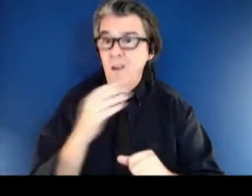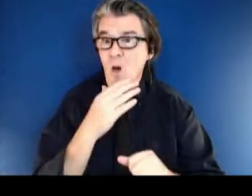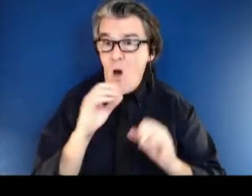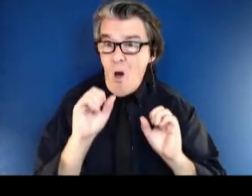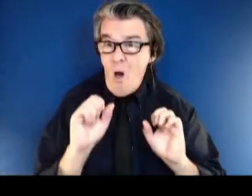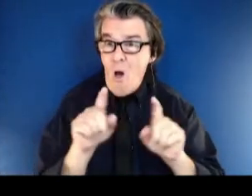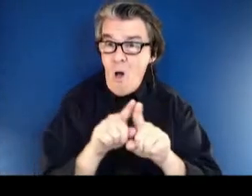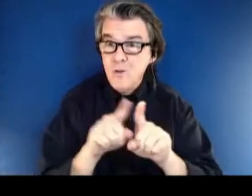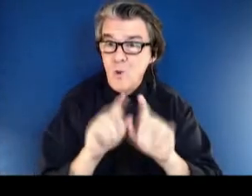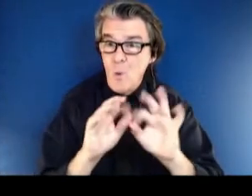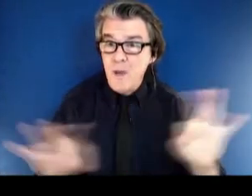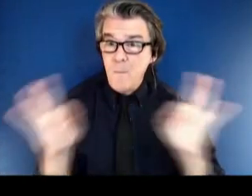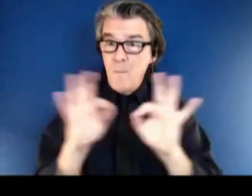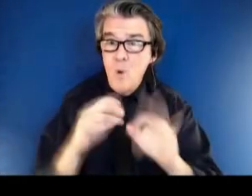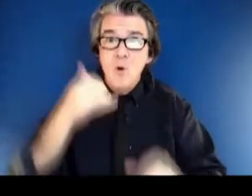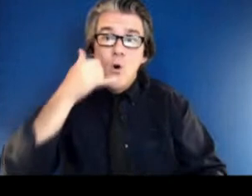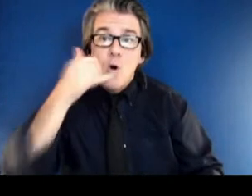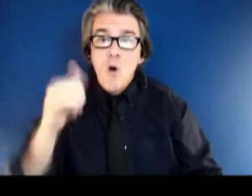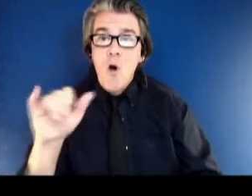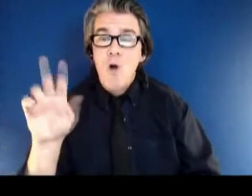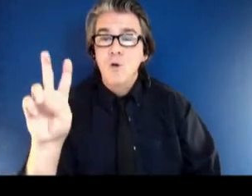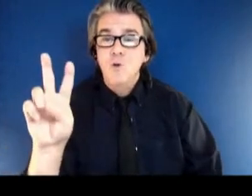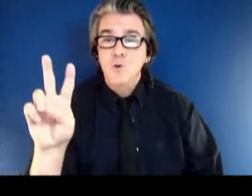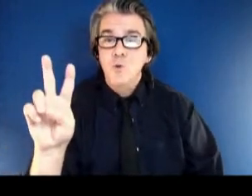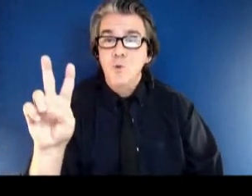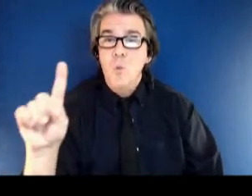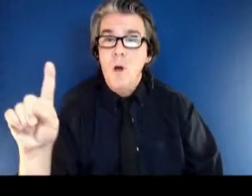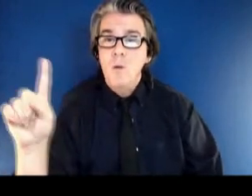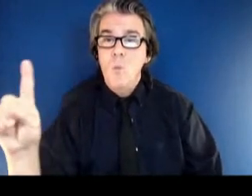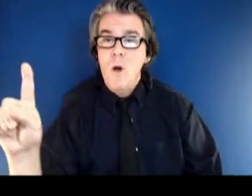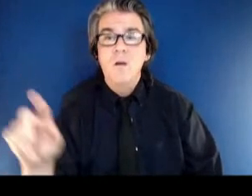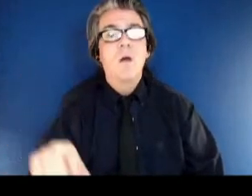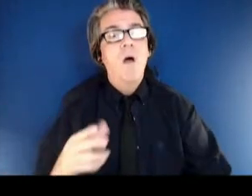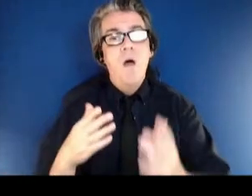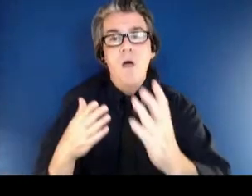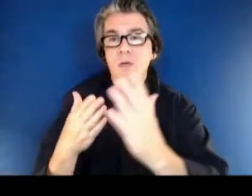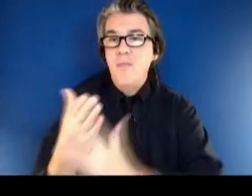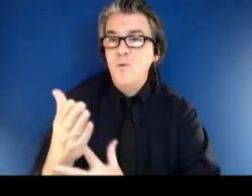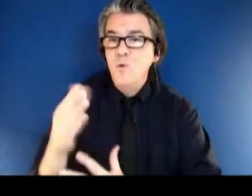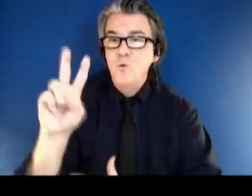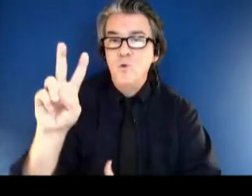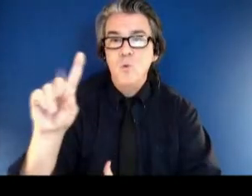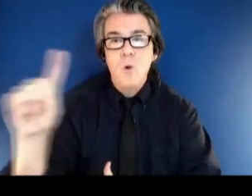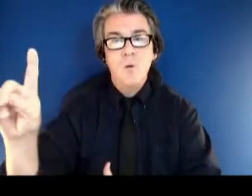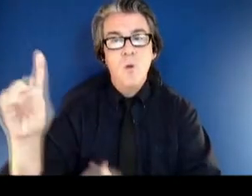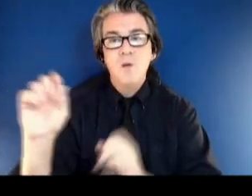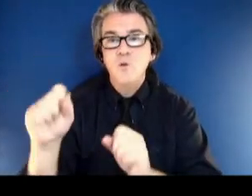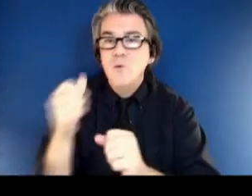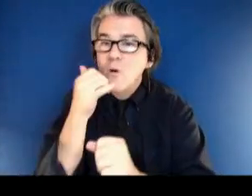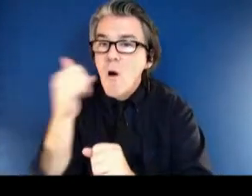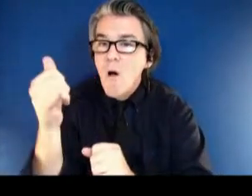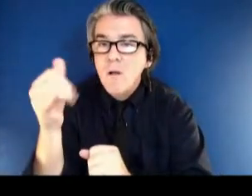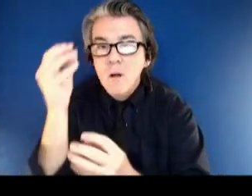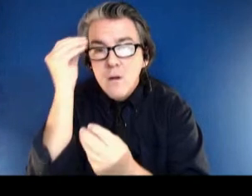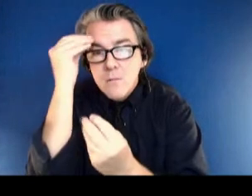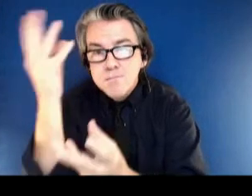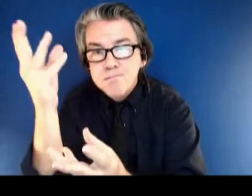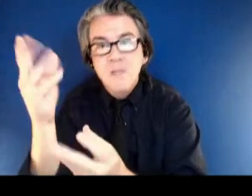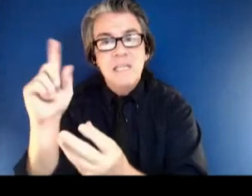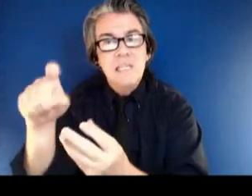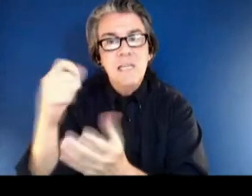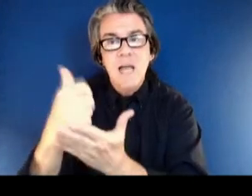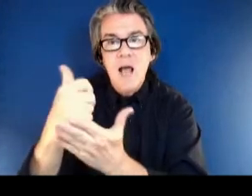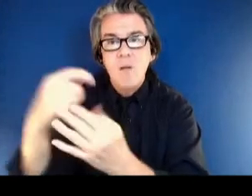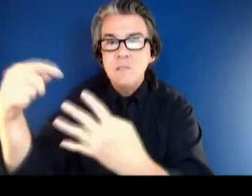specific. So finally, I want to outline some steps that you can take to be ready for this event and any future